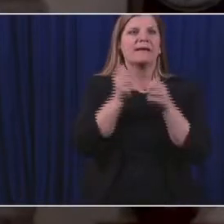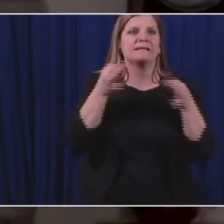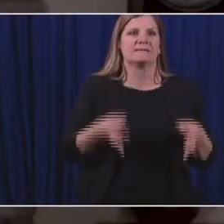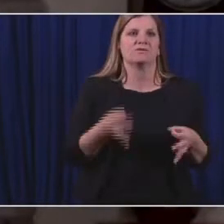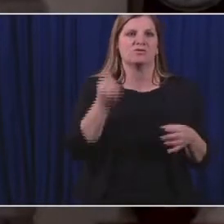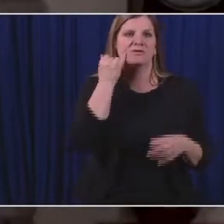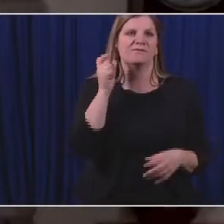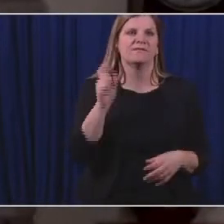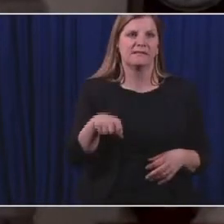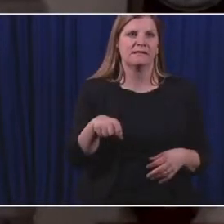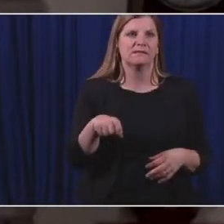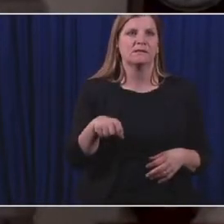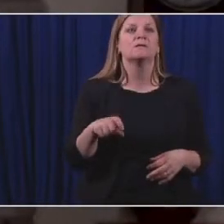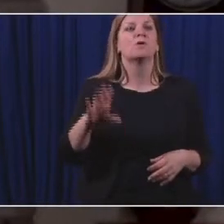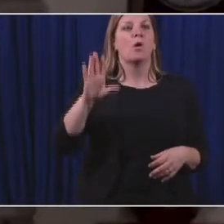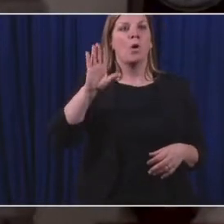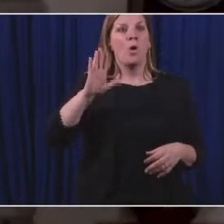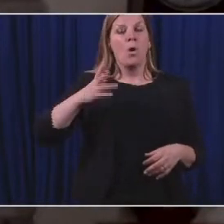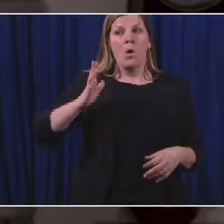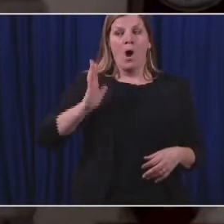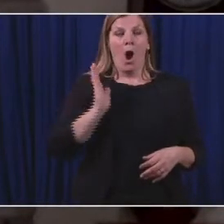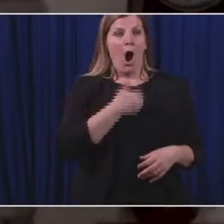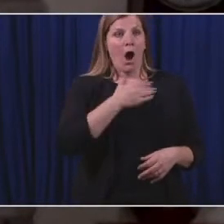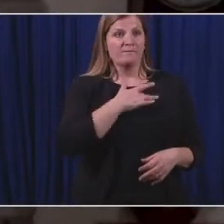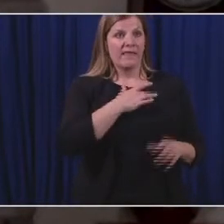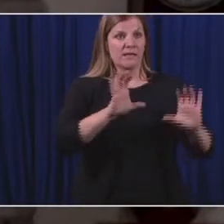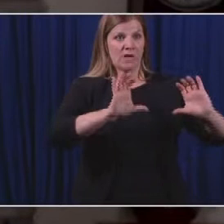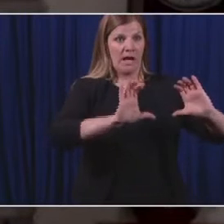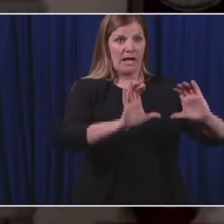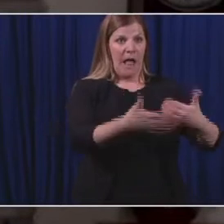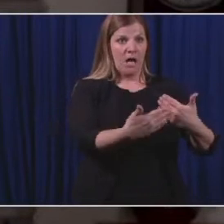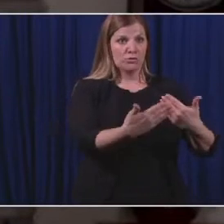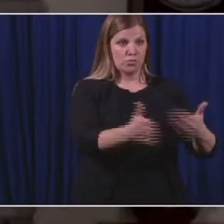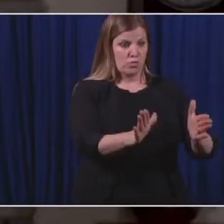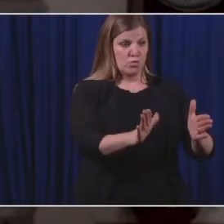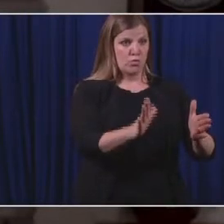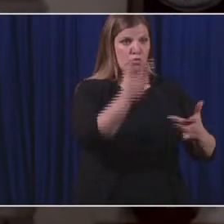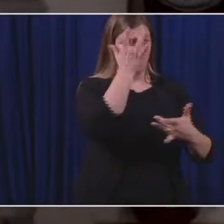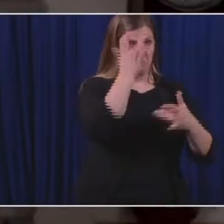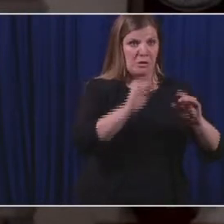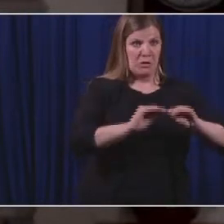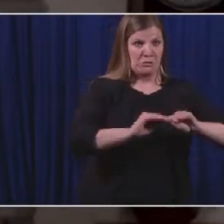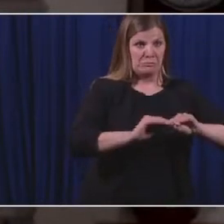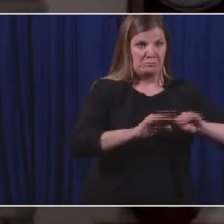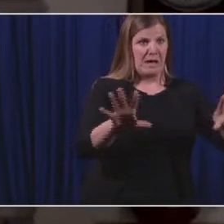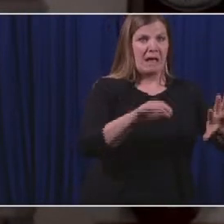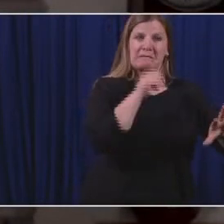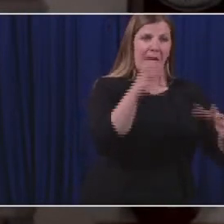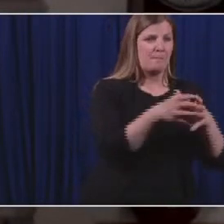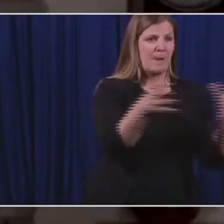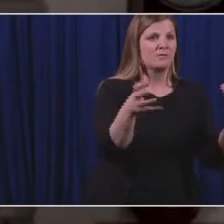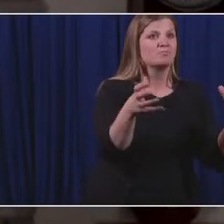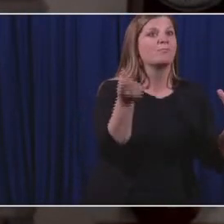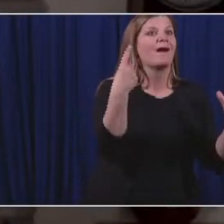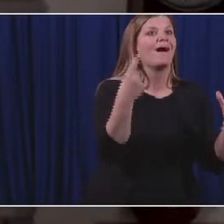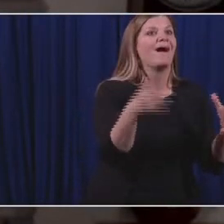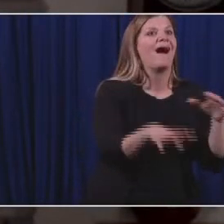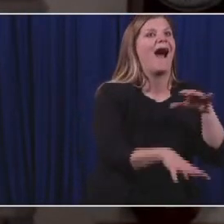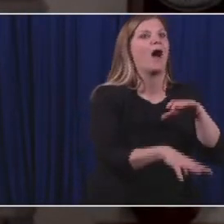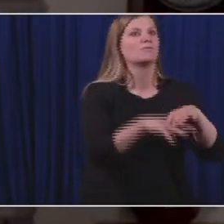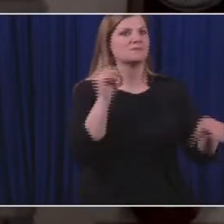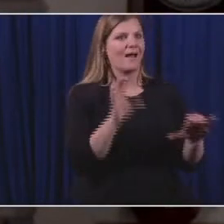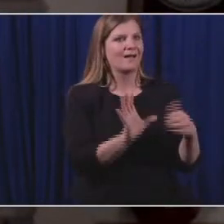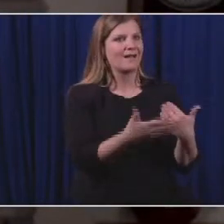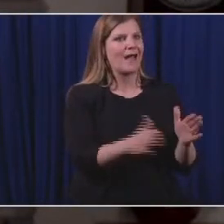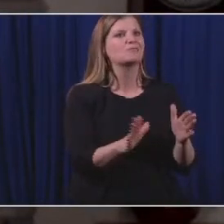spread directly in the classroom. We do know there's spread outside the classroom. We do know that there's